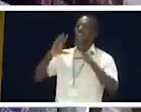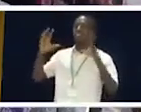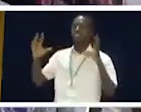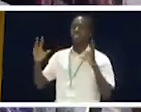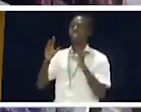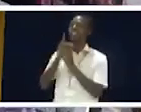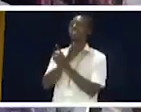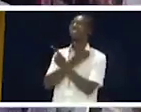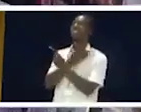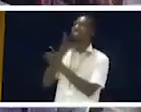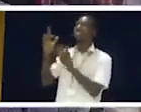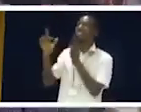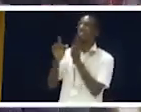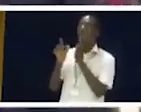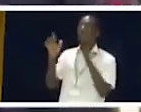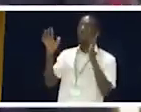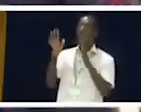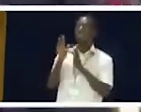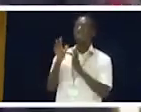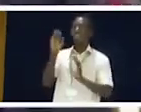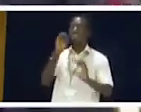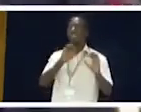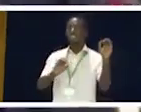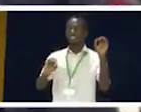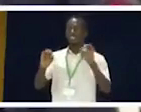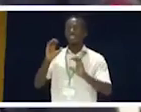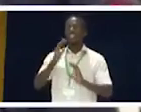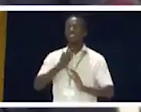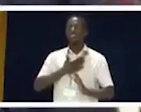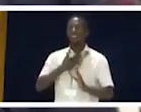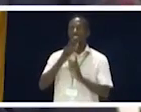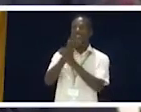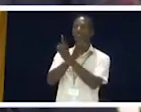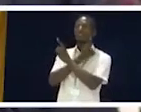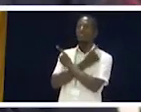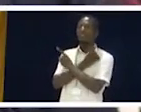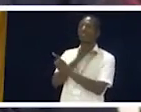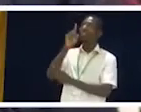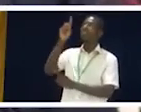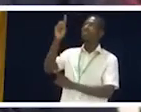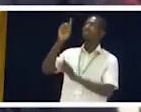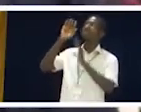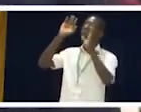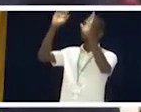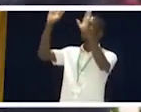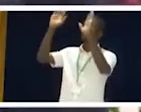darling Jesus. Oh my darling Jesus, you're a